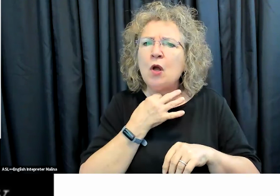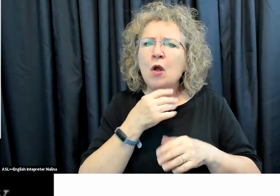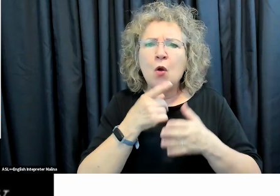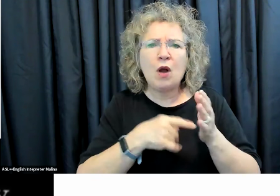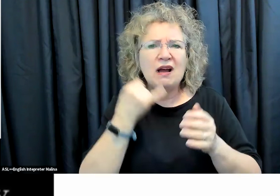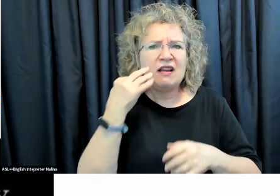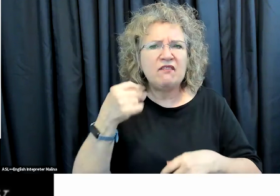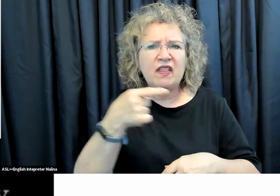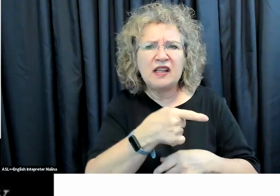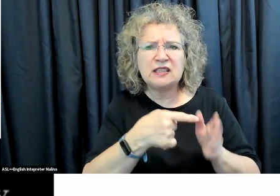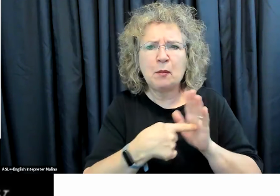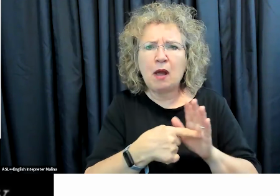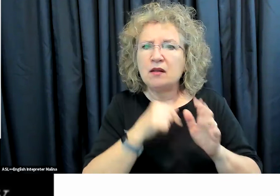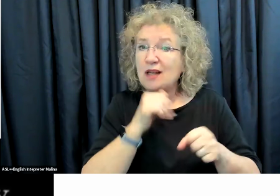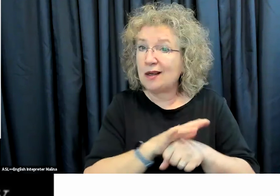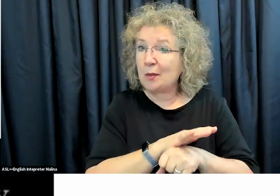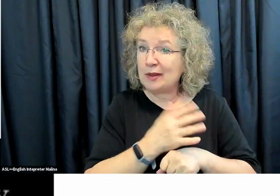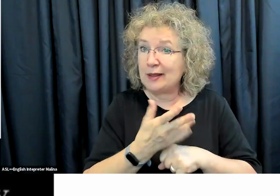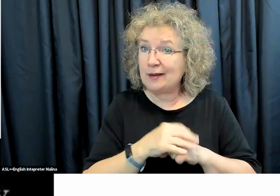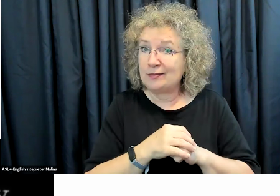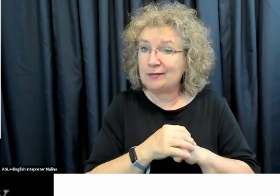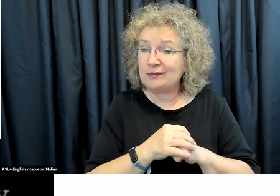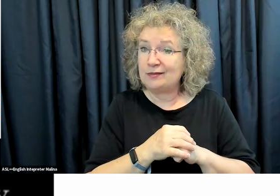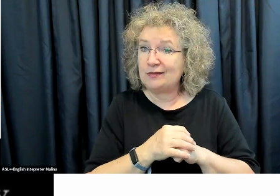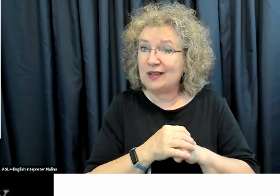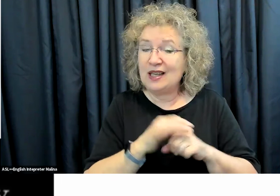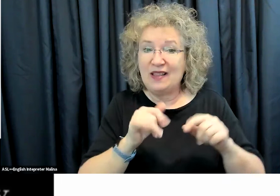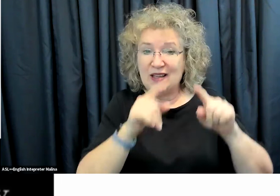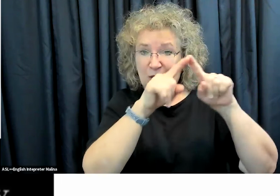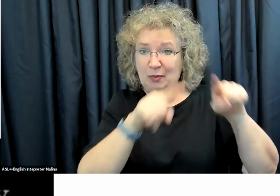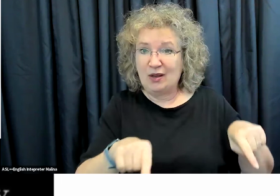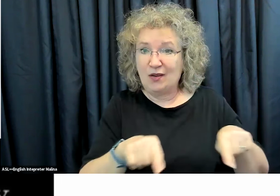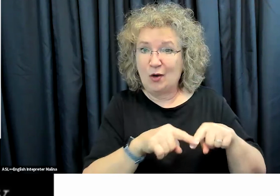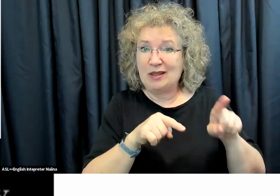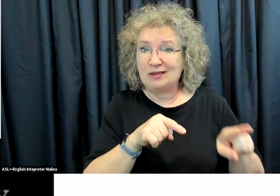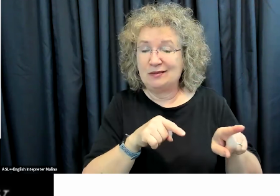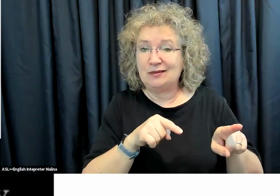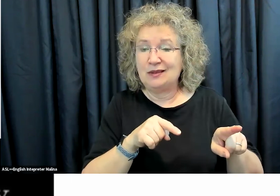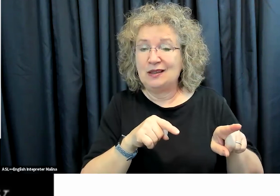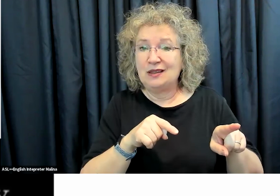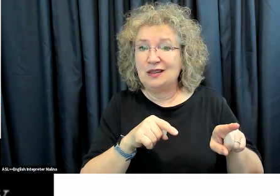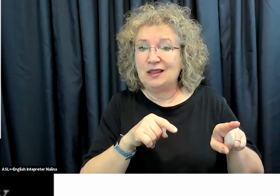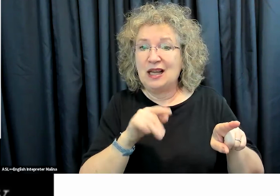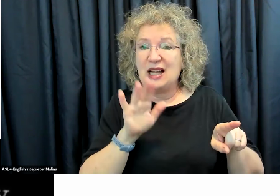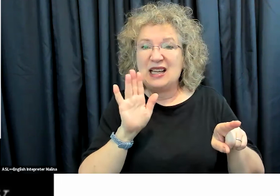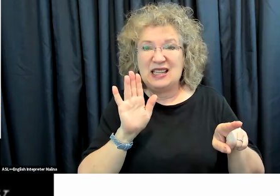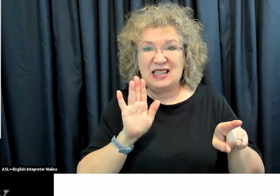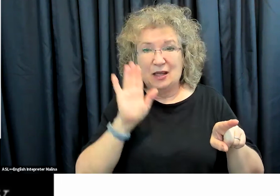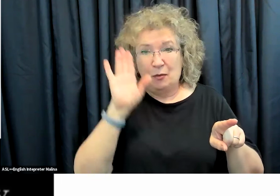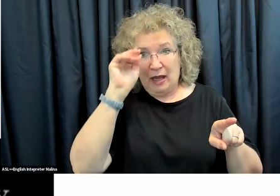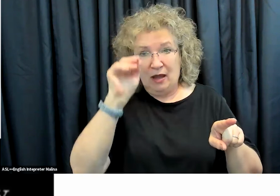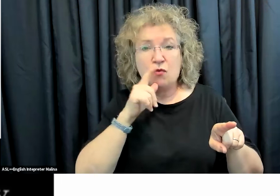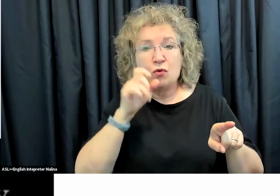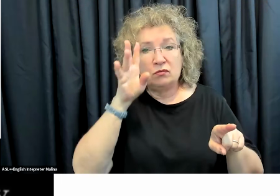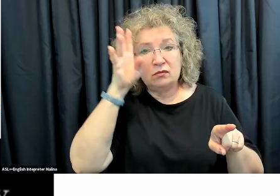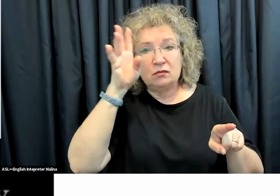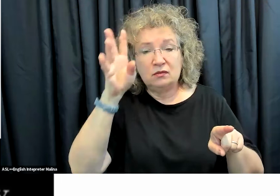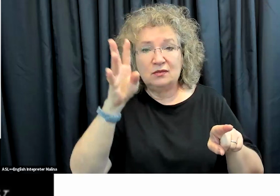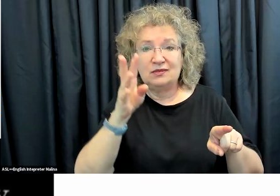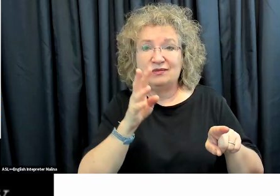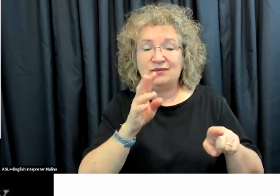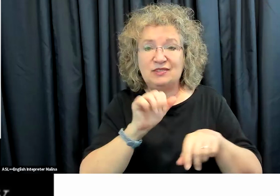incomplete? Maslow's hierarchy of needs, this pyramid, was actually influenced by his time with the Blackfoot Nation. And in